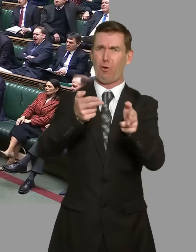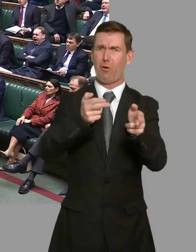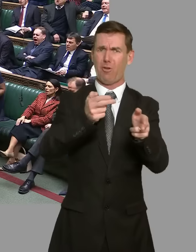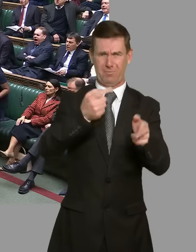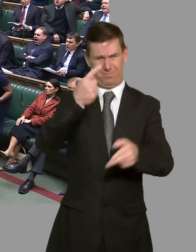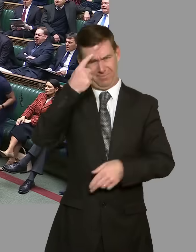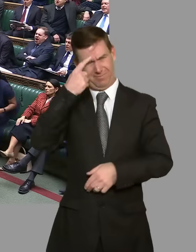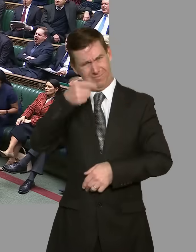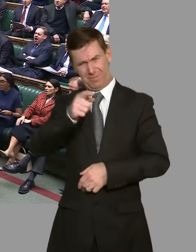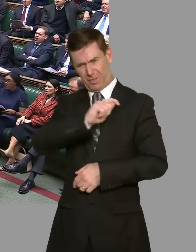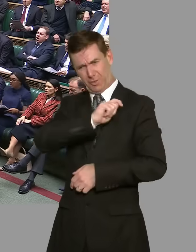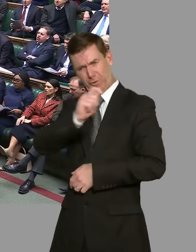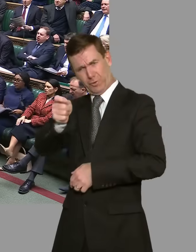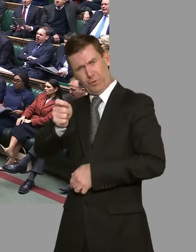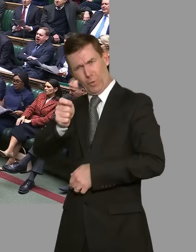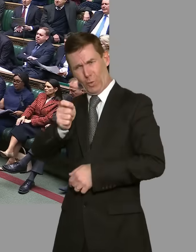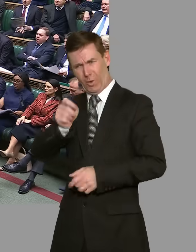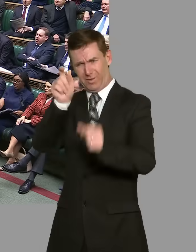Ukraine?